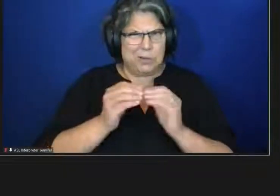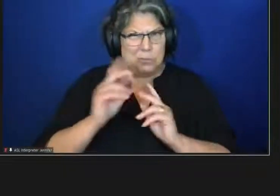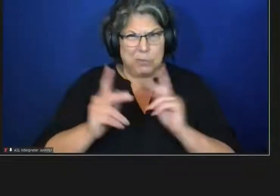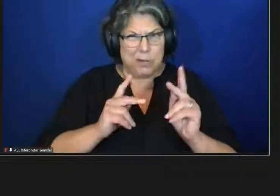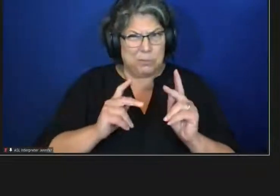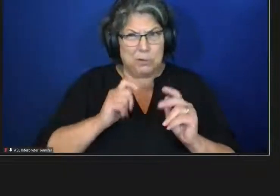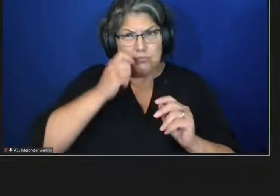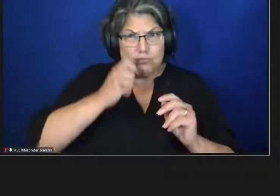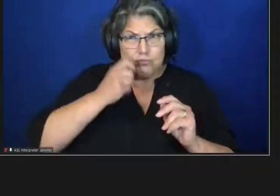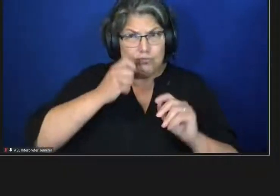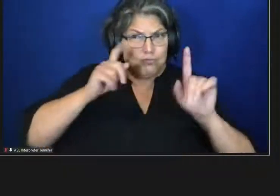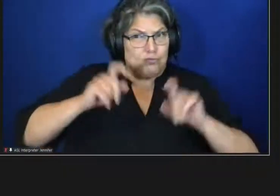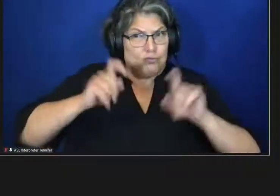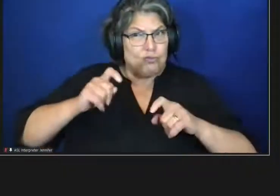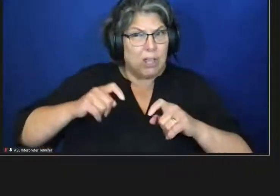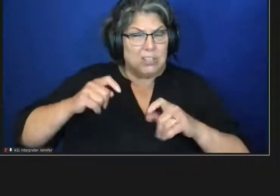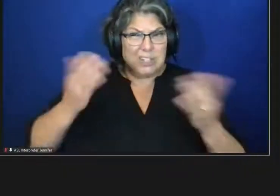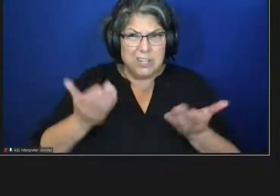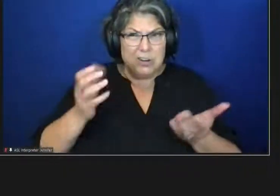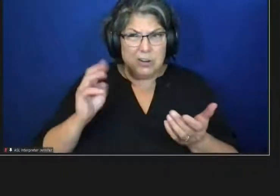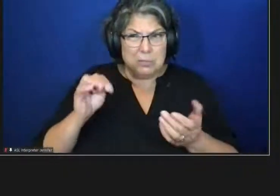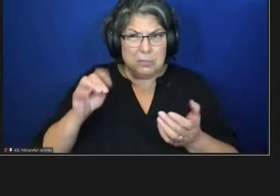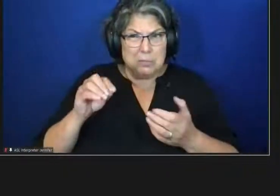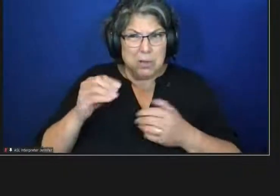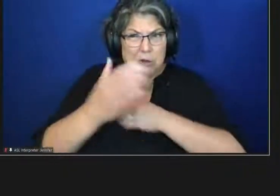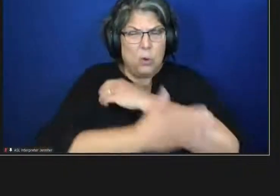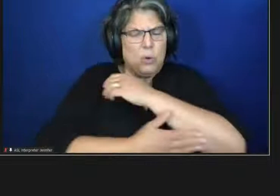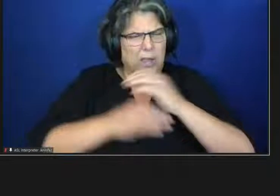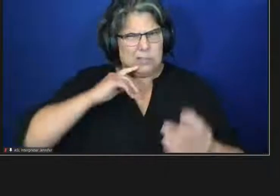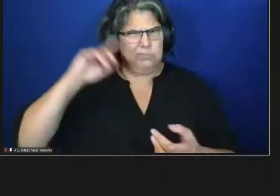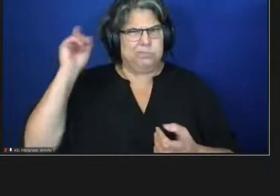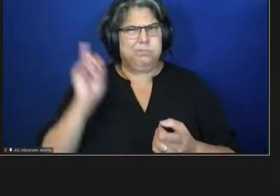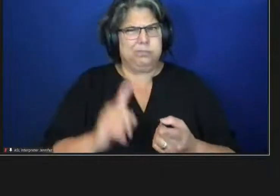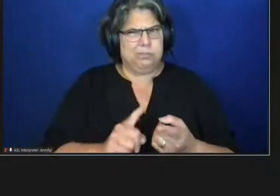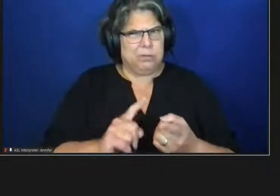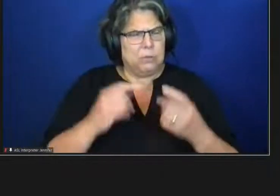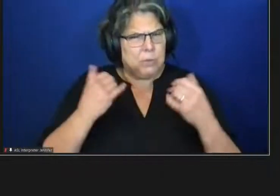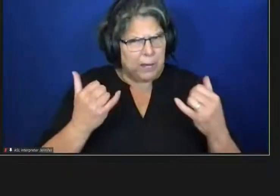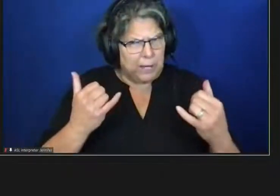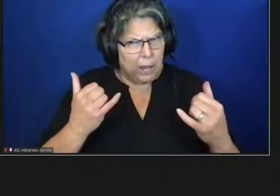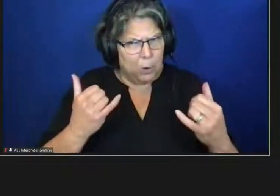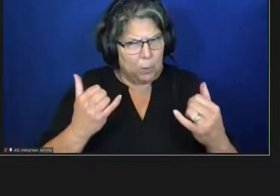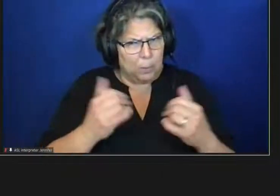getting regularly tested in Mendocino is dropping right now.